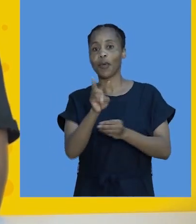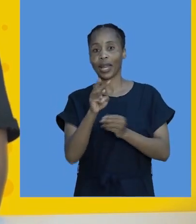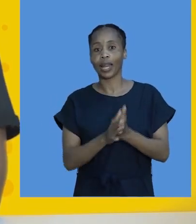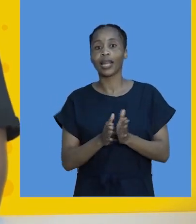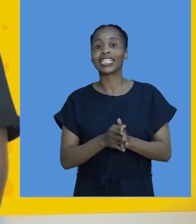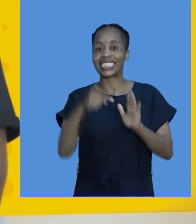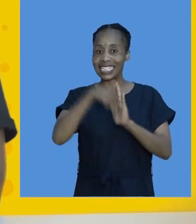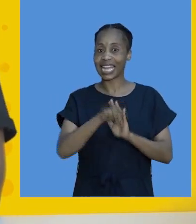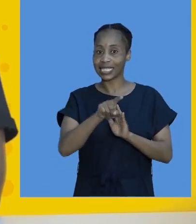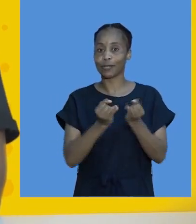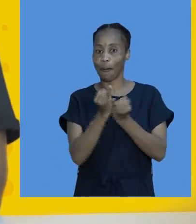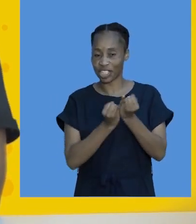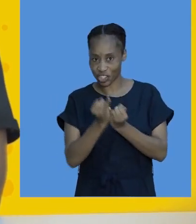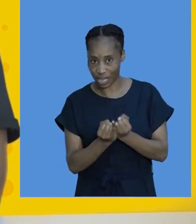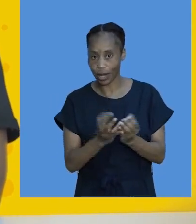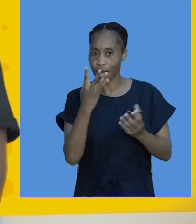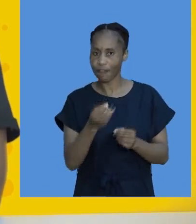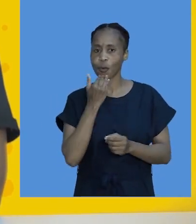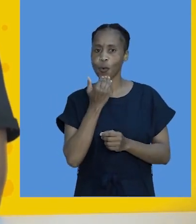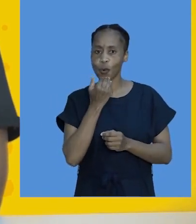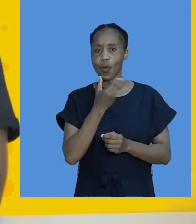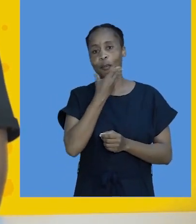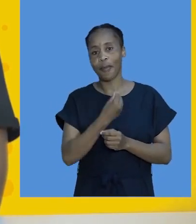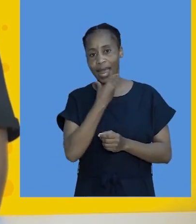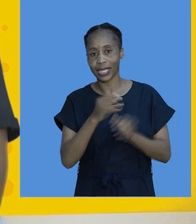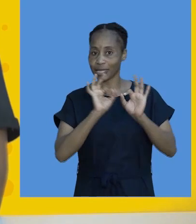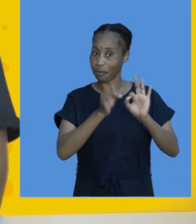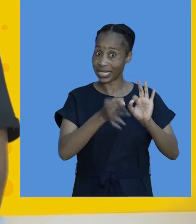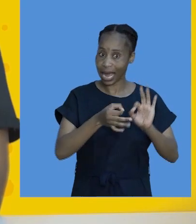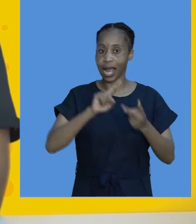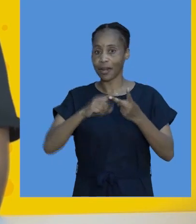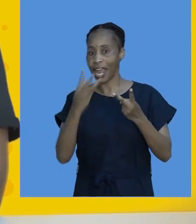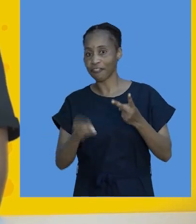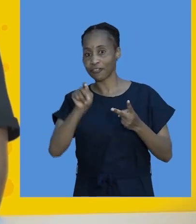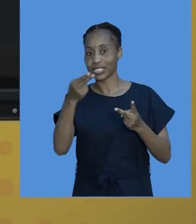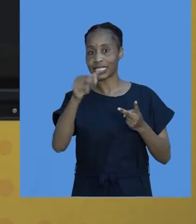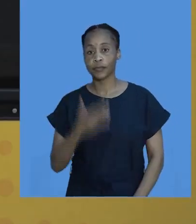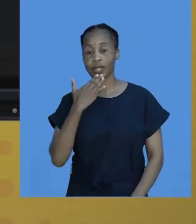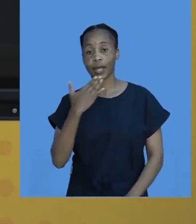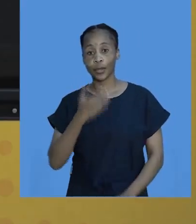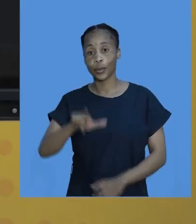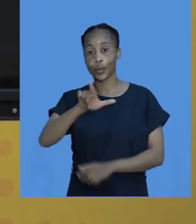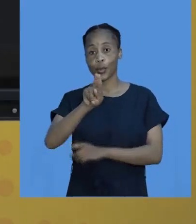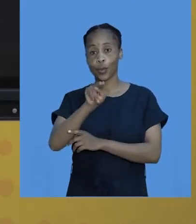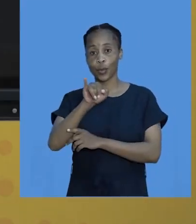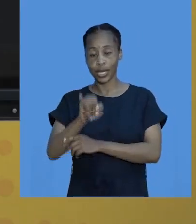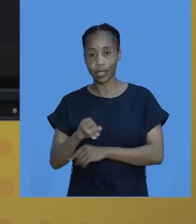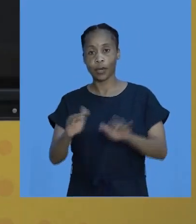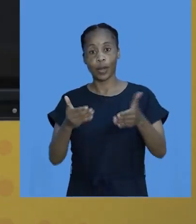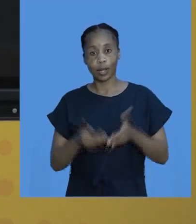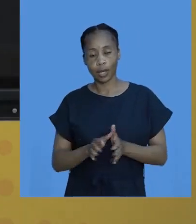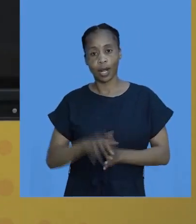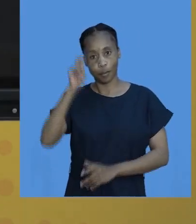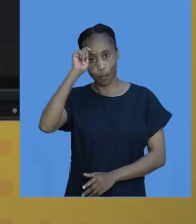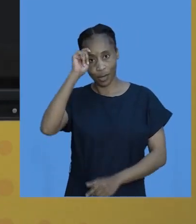interpreter, as well as Tando, our awesome teacher. Thank you so much, guys, and over to you. Thank you, Luni. Welcome back,